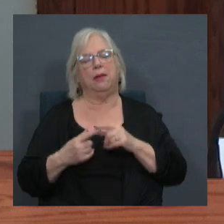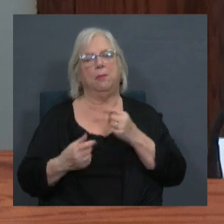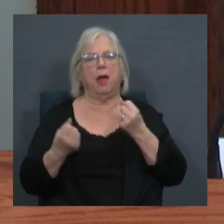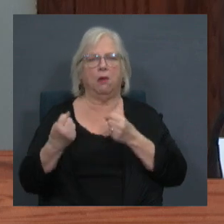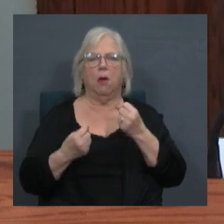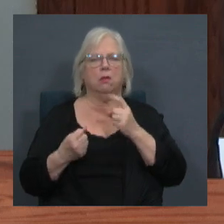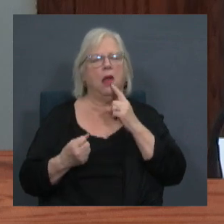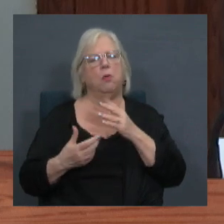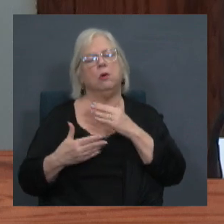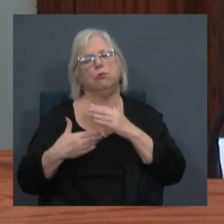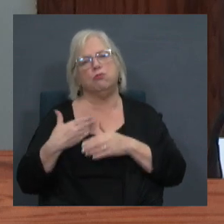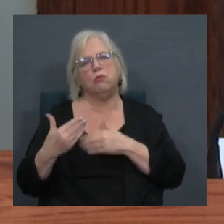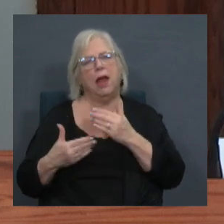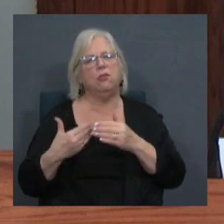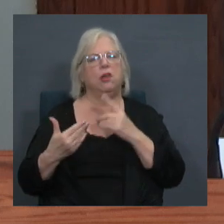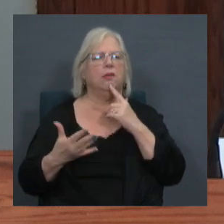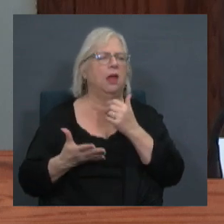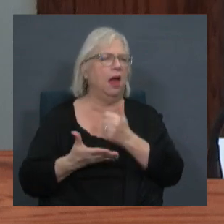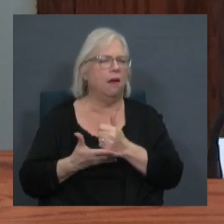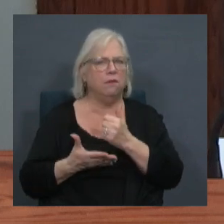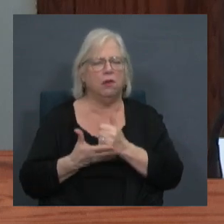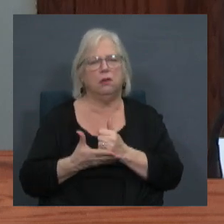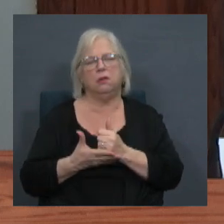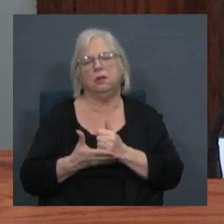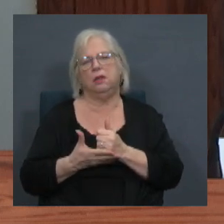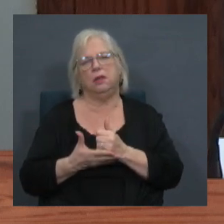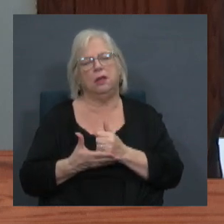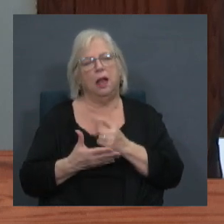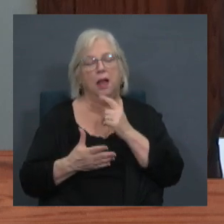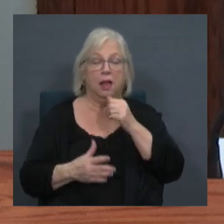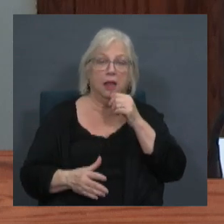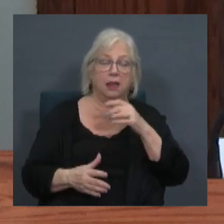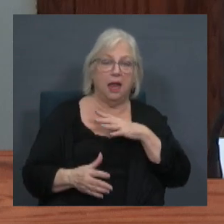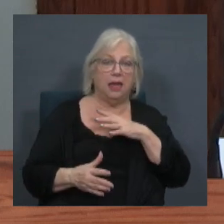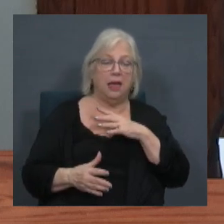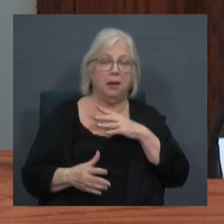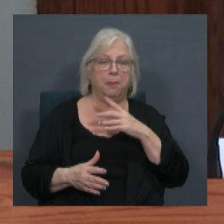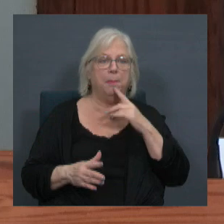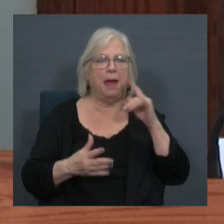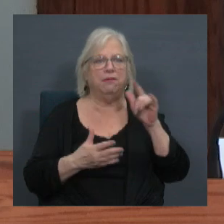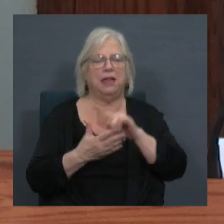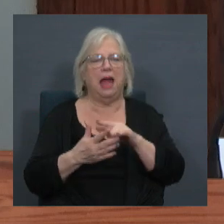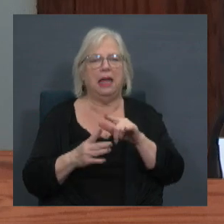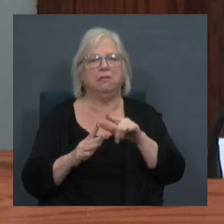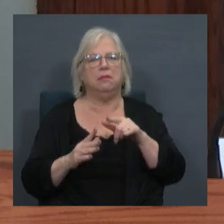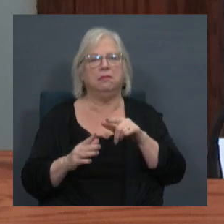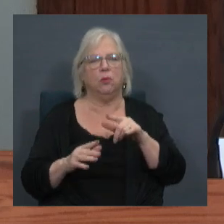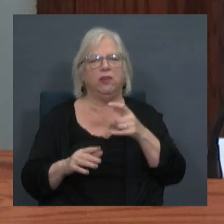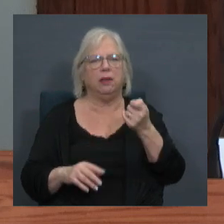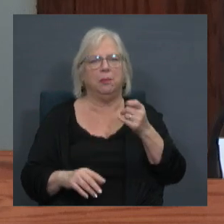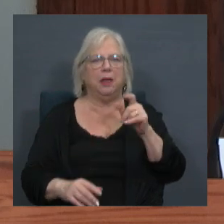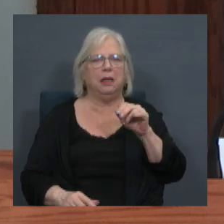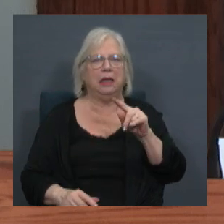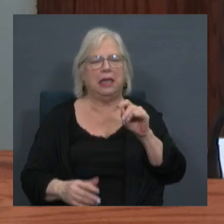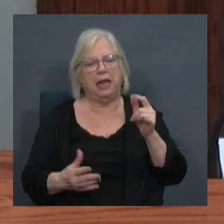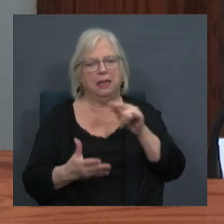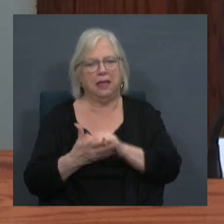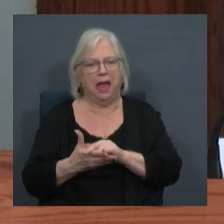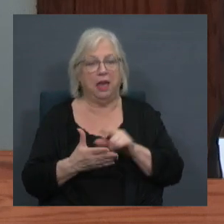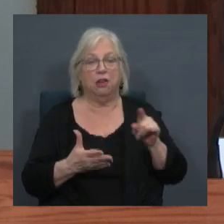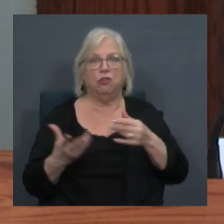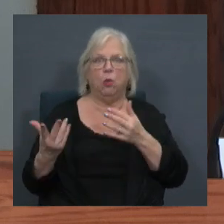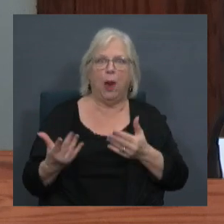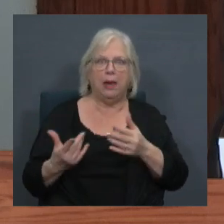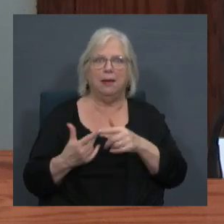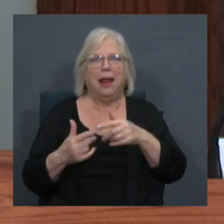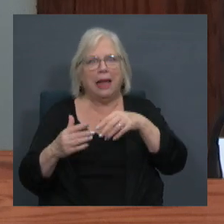were gracious, so helpful. A lady, my flight landed late, and she waited till I got into